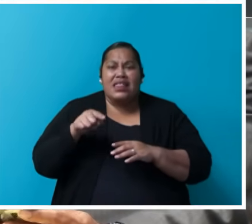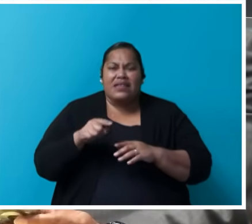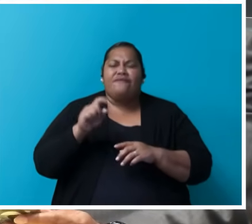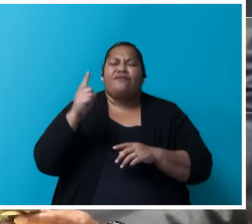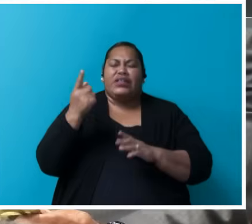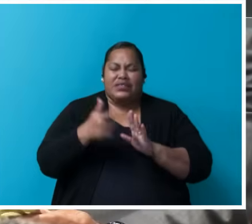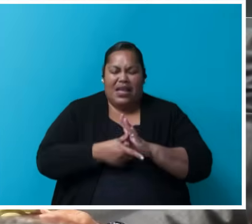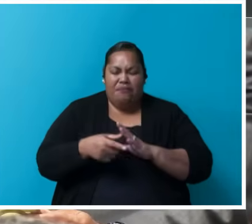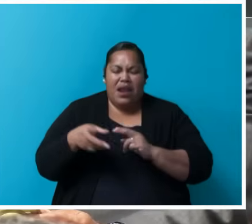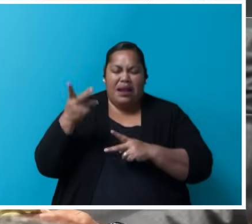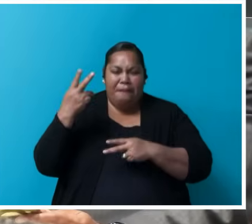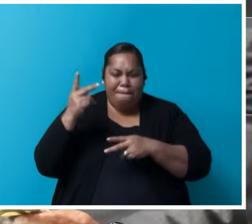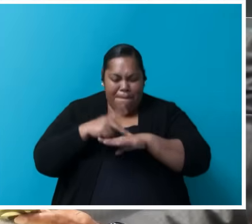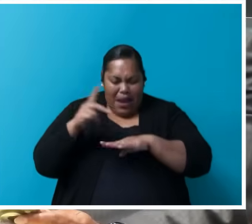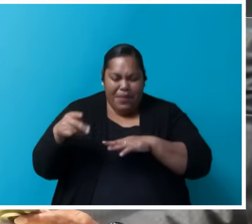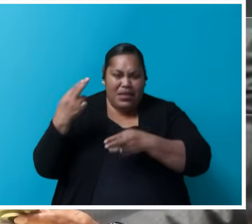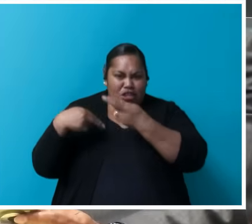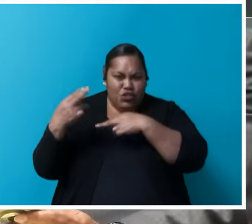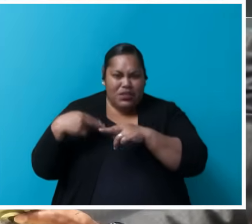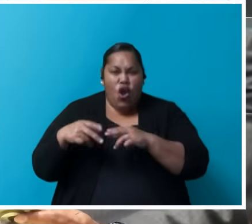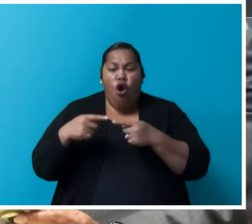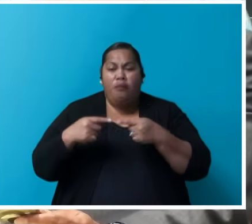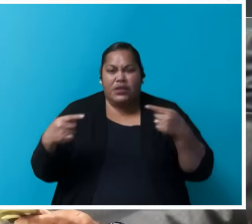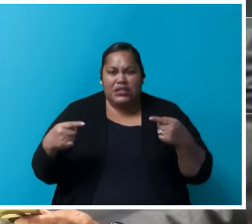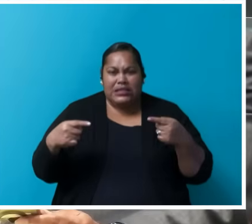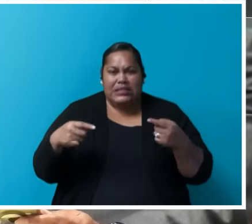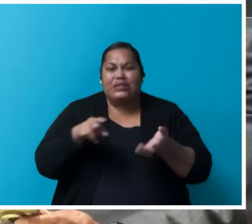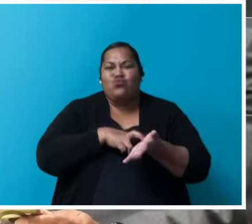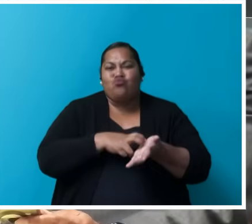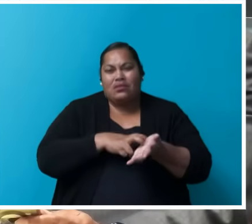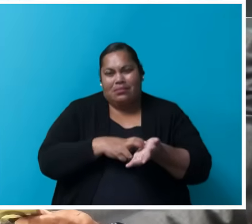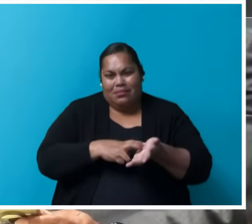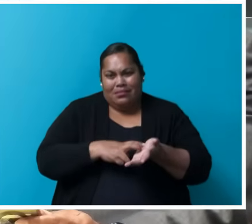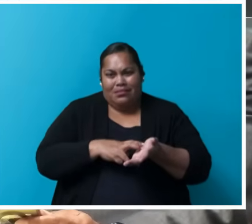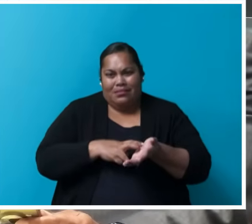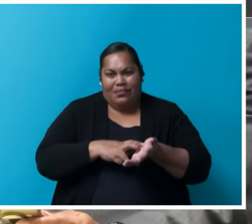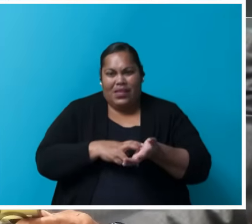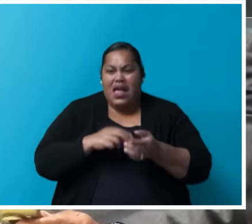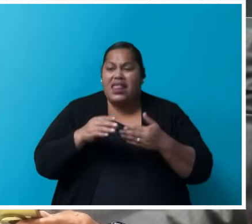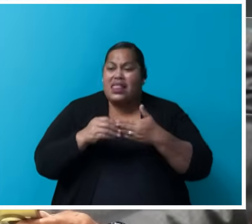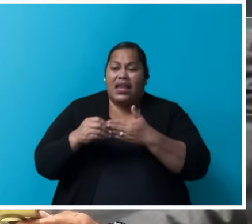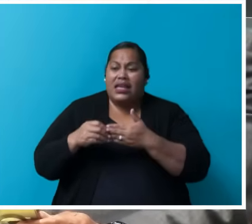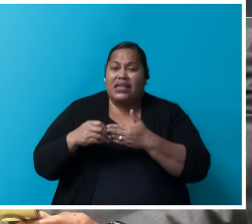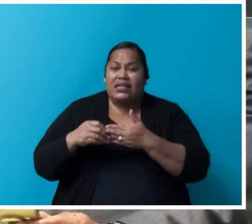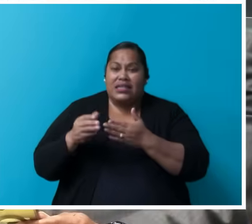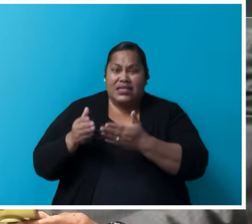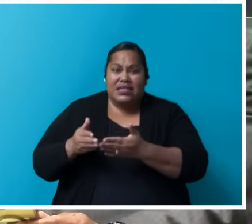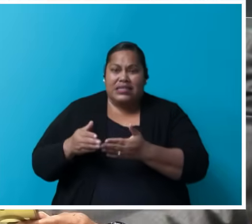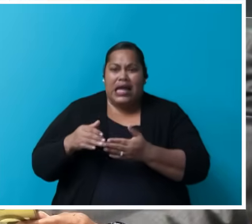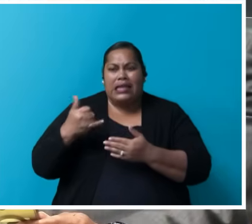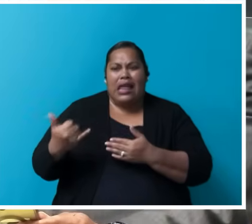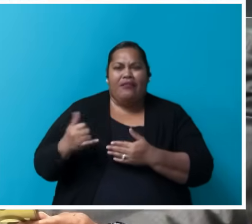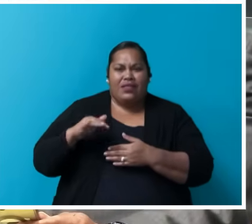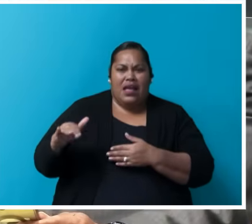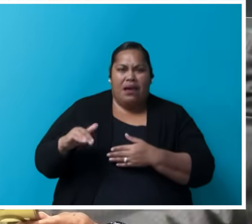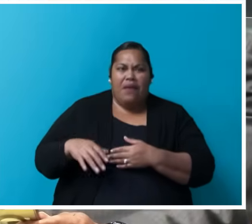history that the opposition has crumbled. The leaders have abandoned them. And I want